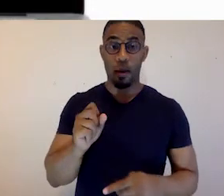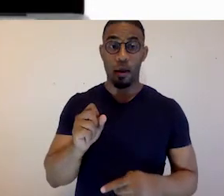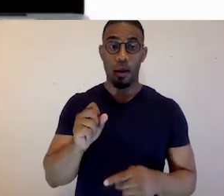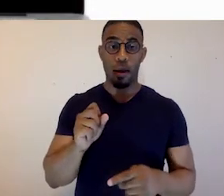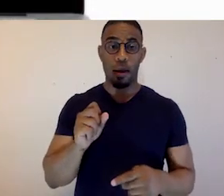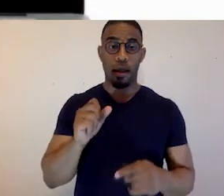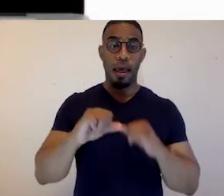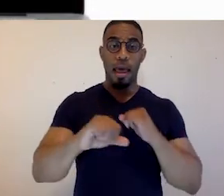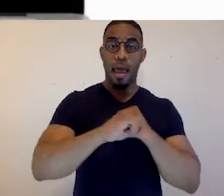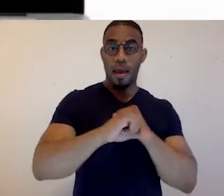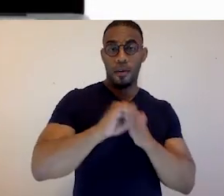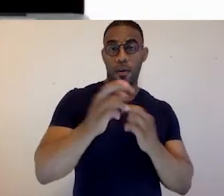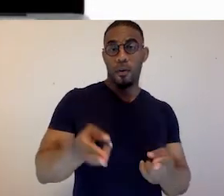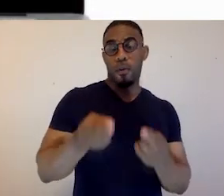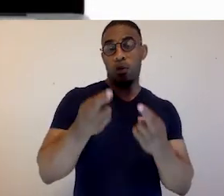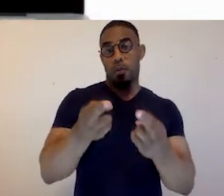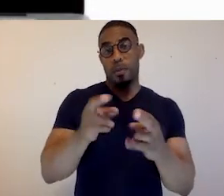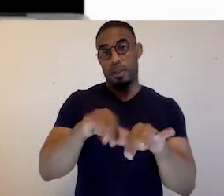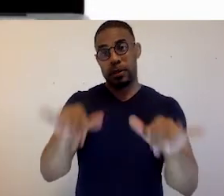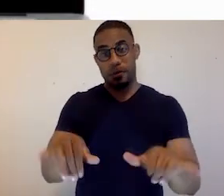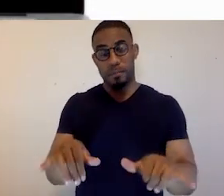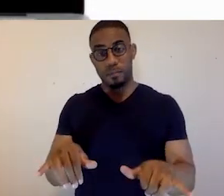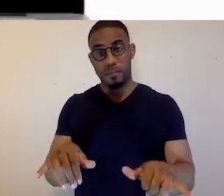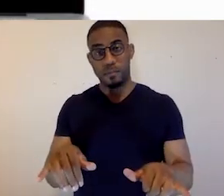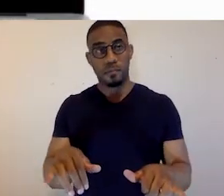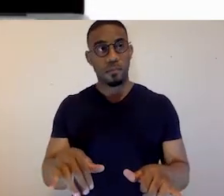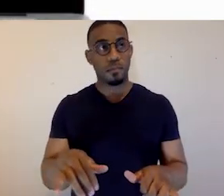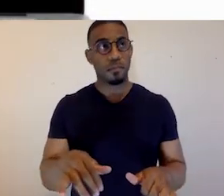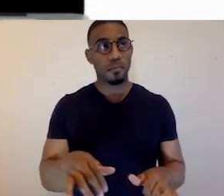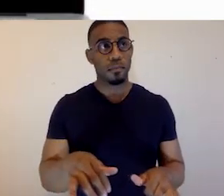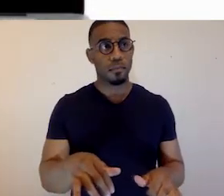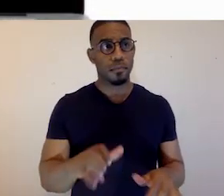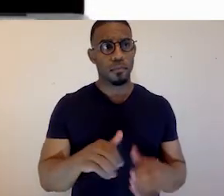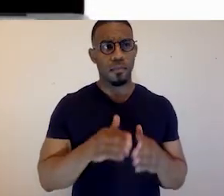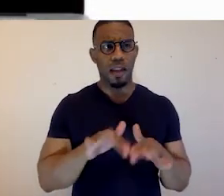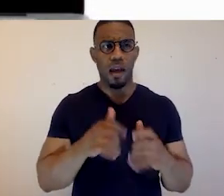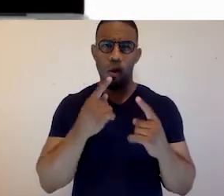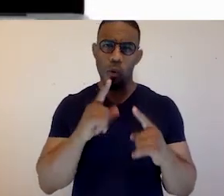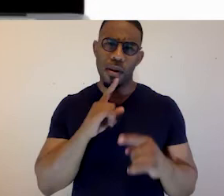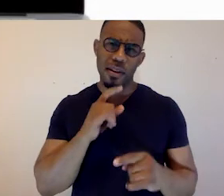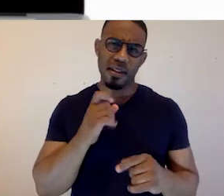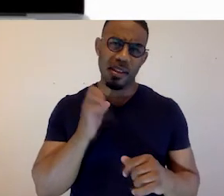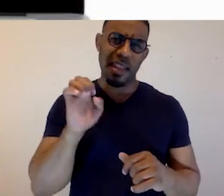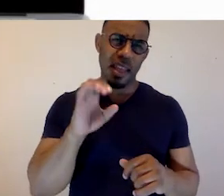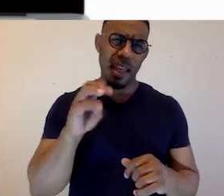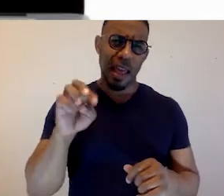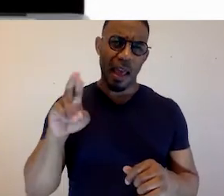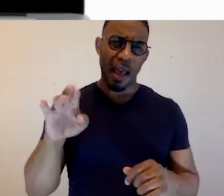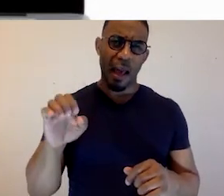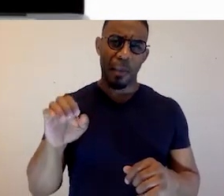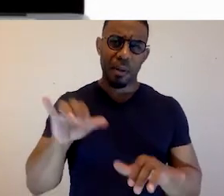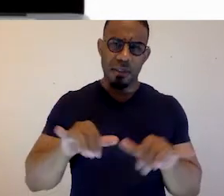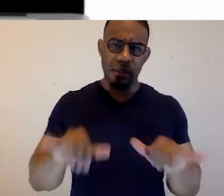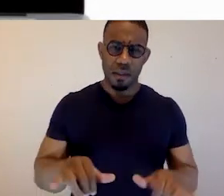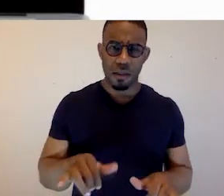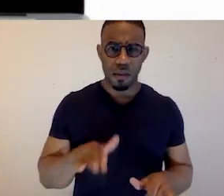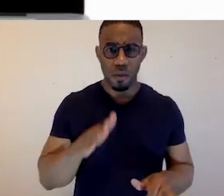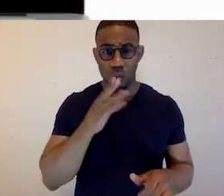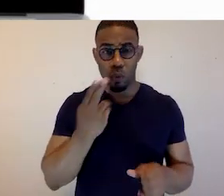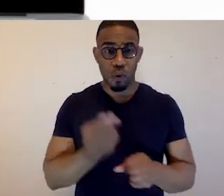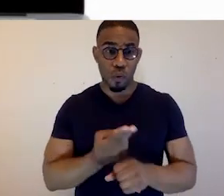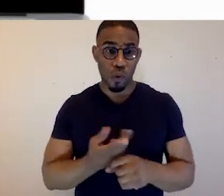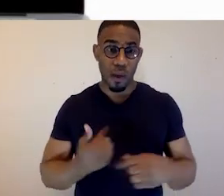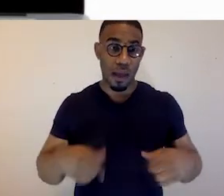an advertisement recommendation system. And the way it works is e-commerce systems would